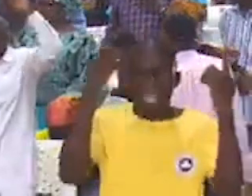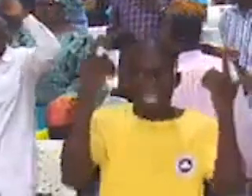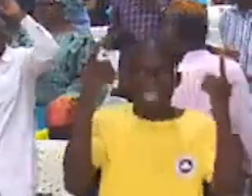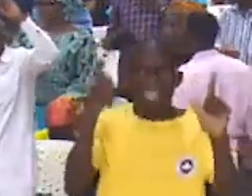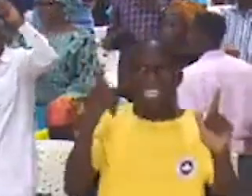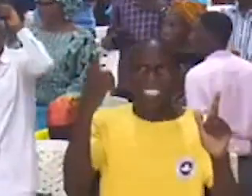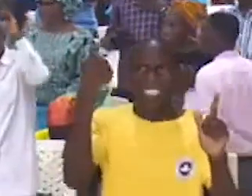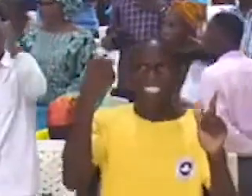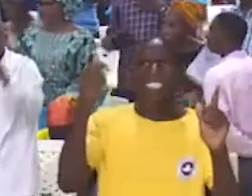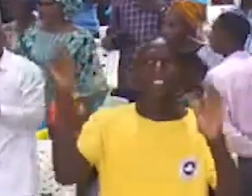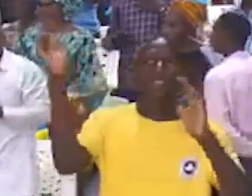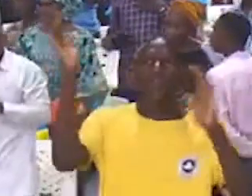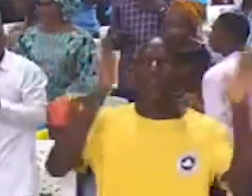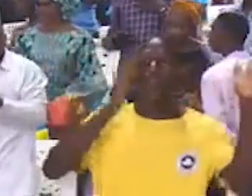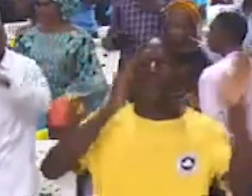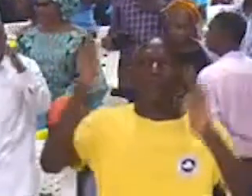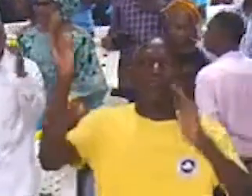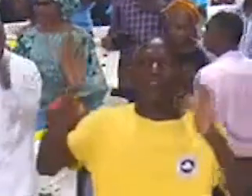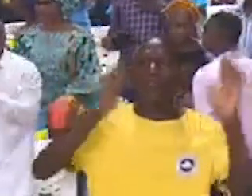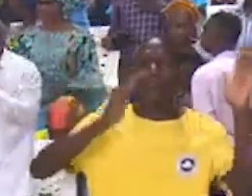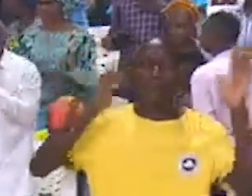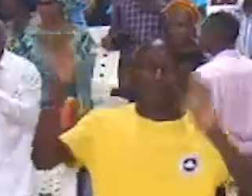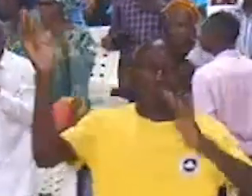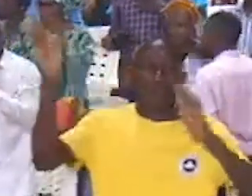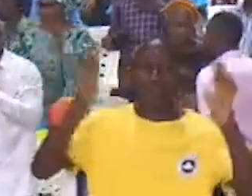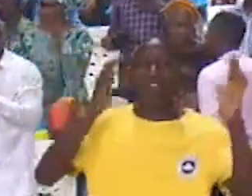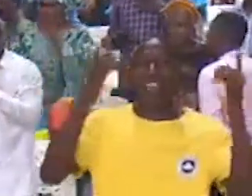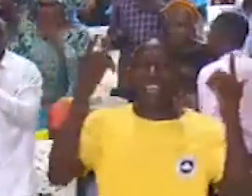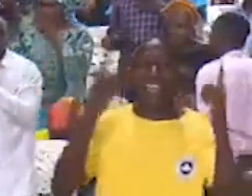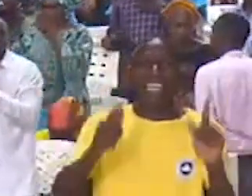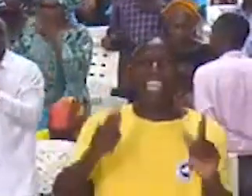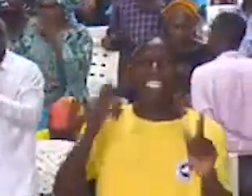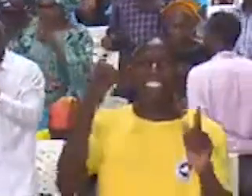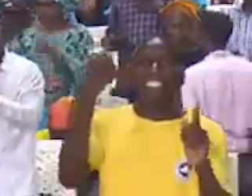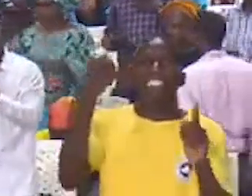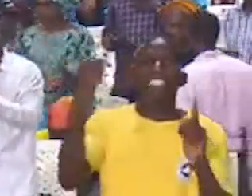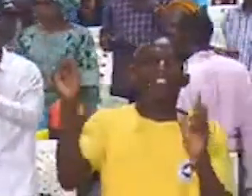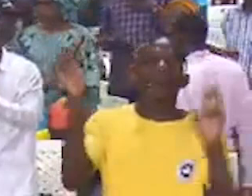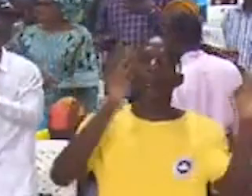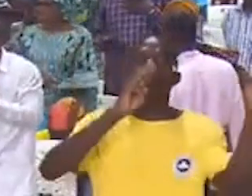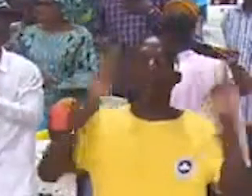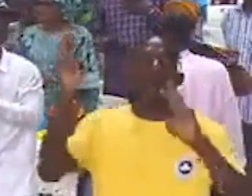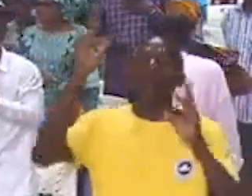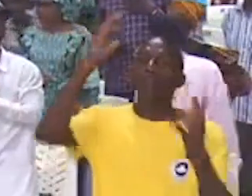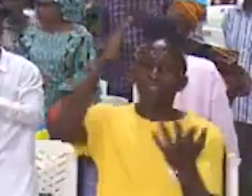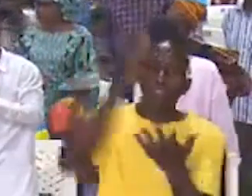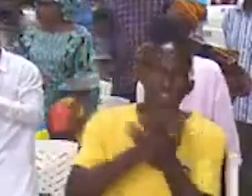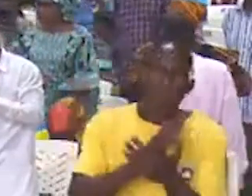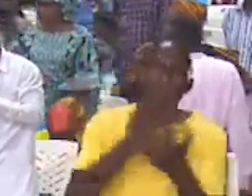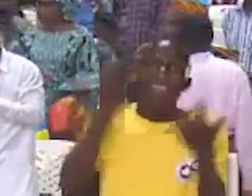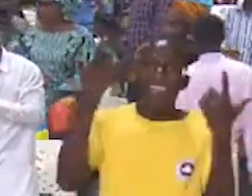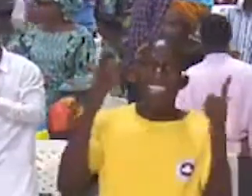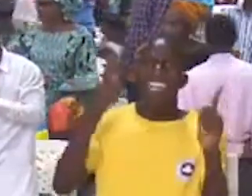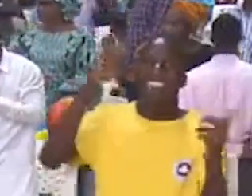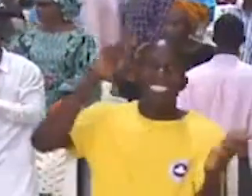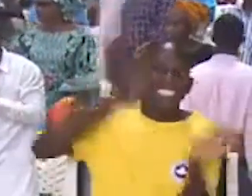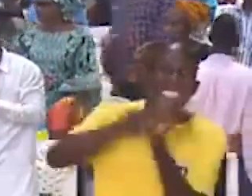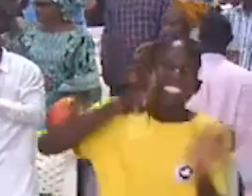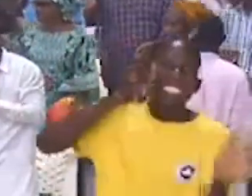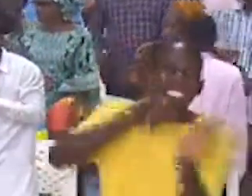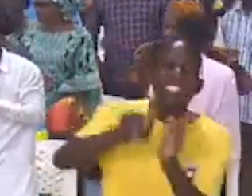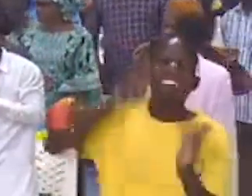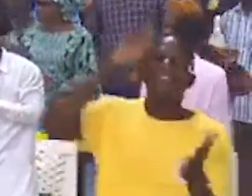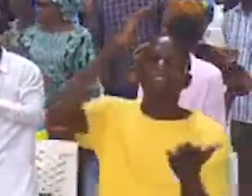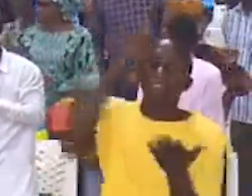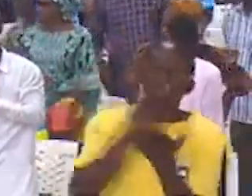blow. Let your wind blow. Let the wars cease. Let the killings cease. Let